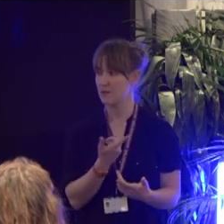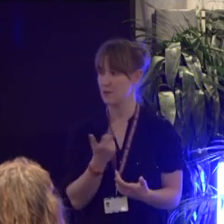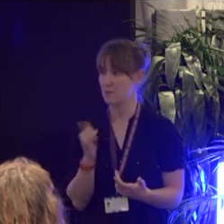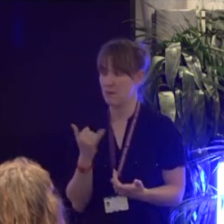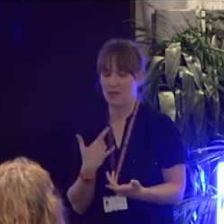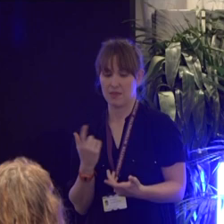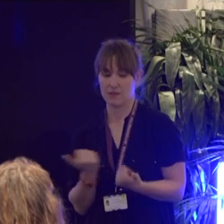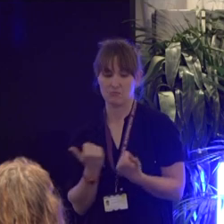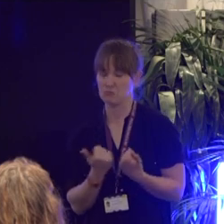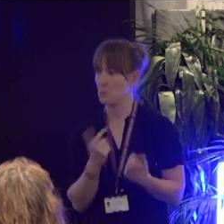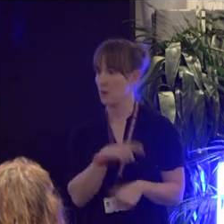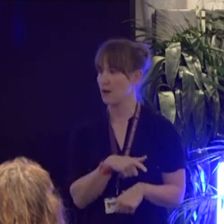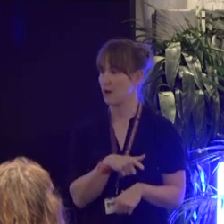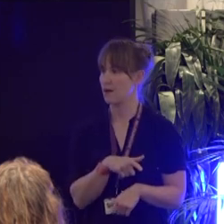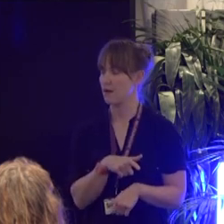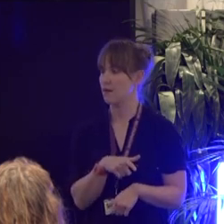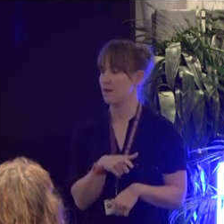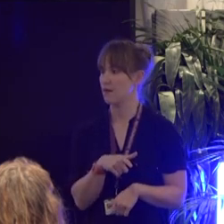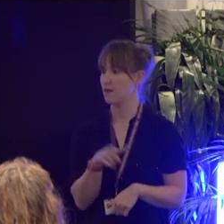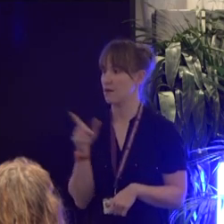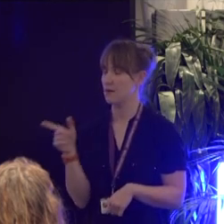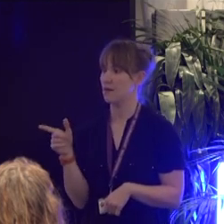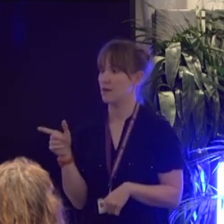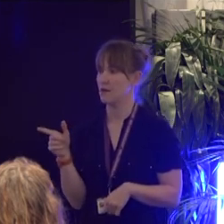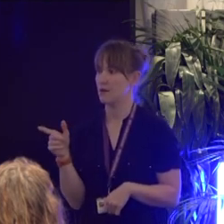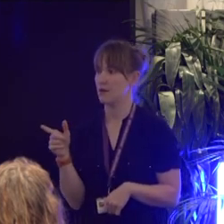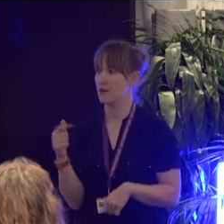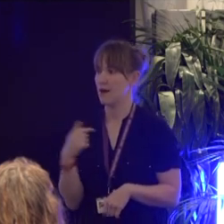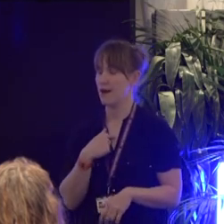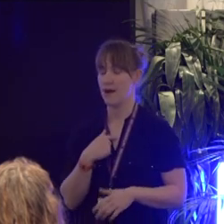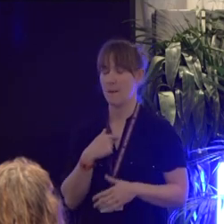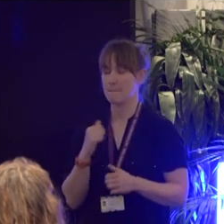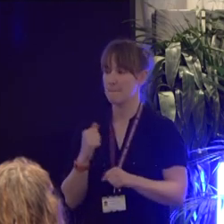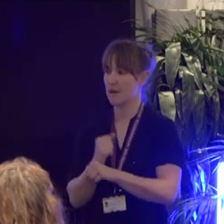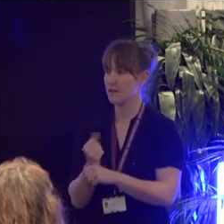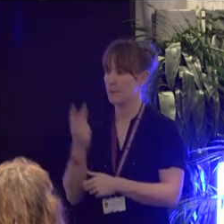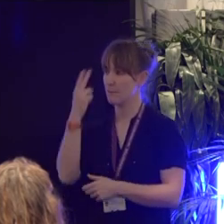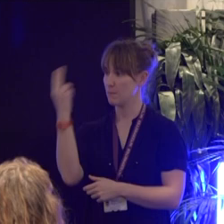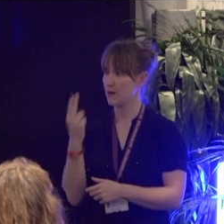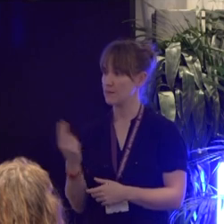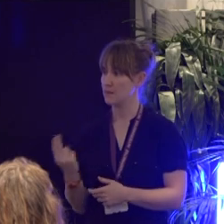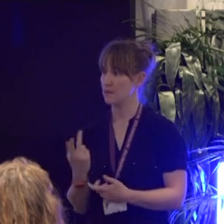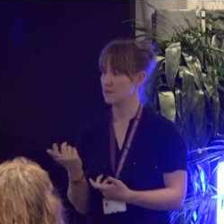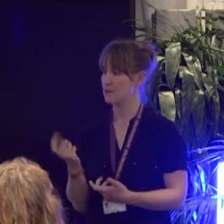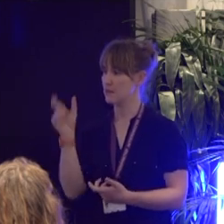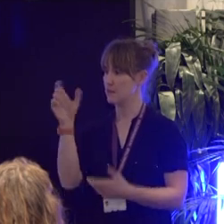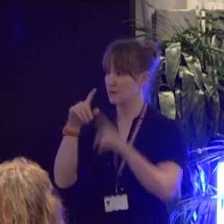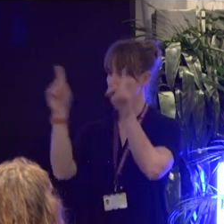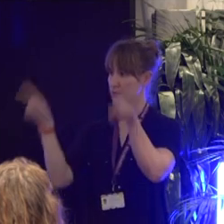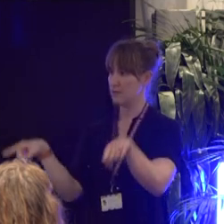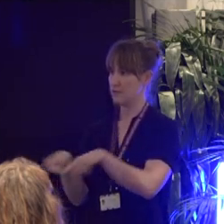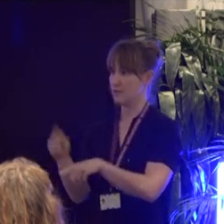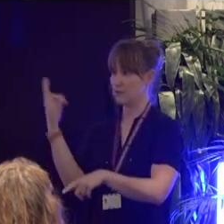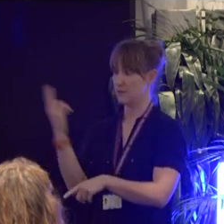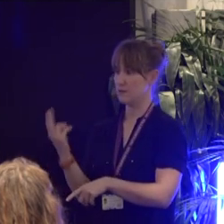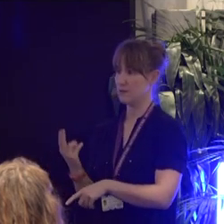So, like, and then I was thinking that I make, like, paintings, static, you know, like, well, actually my